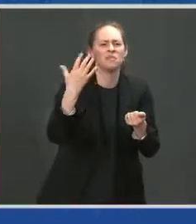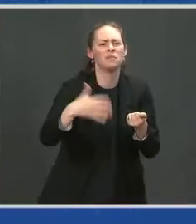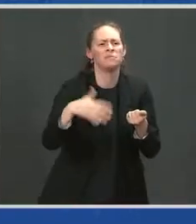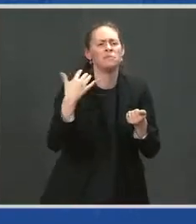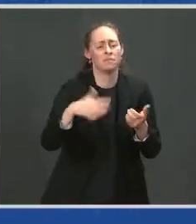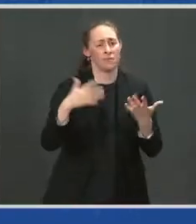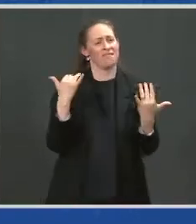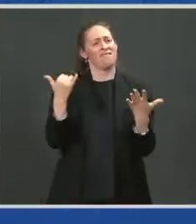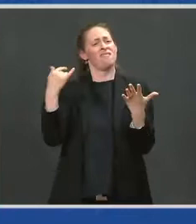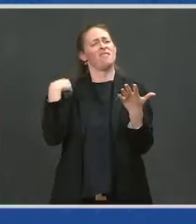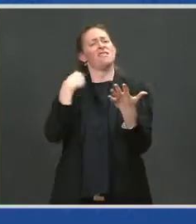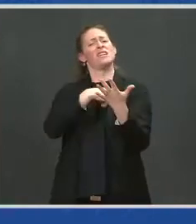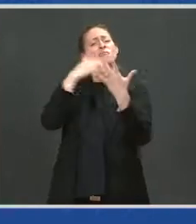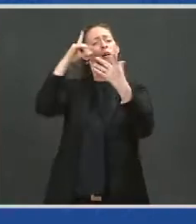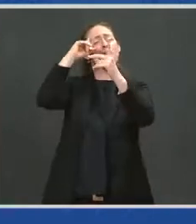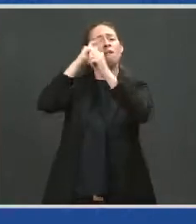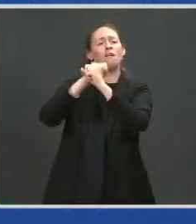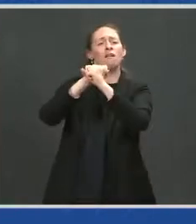American ideal wins out.